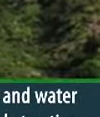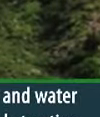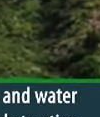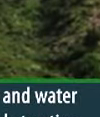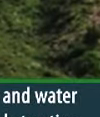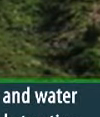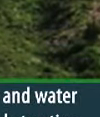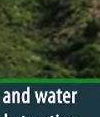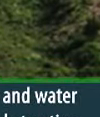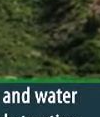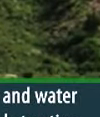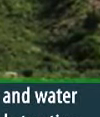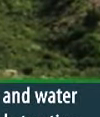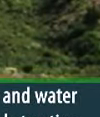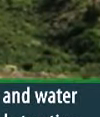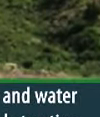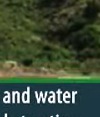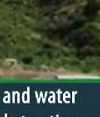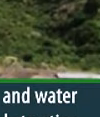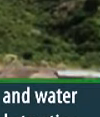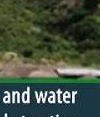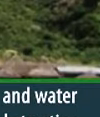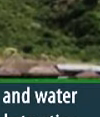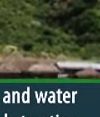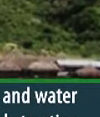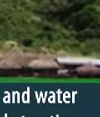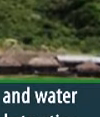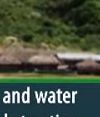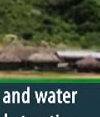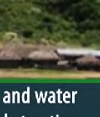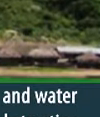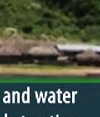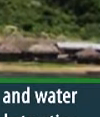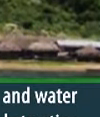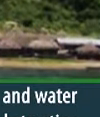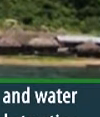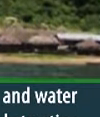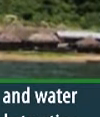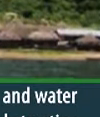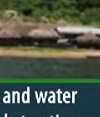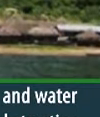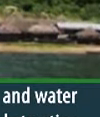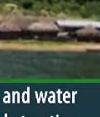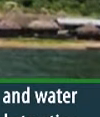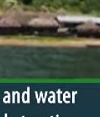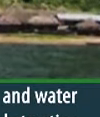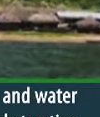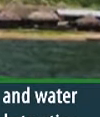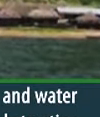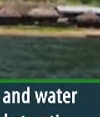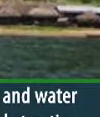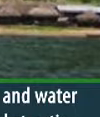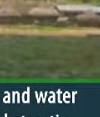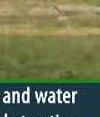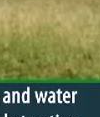oil production and water injection wells, central processing facility, flow lines, water abstraction station, feeder pipeline,